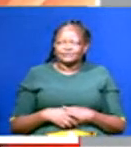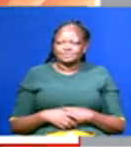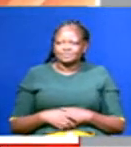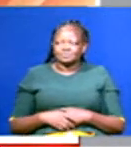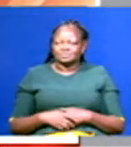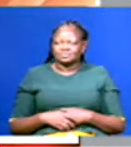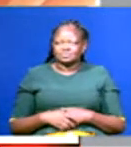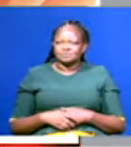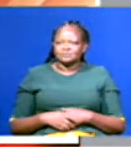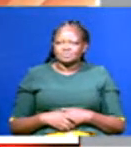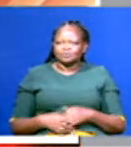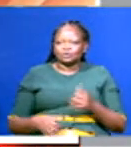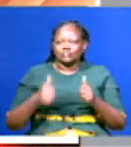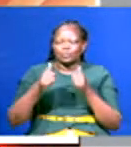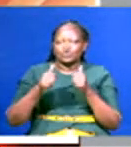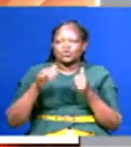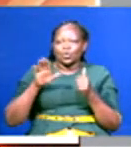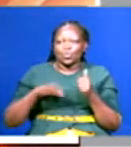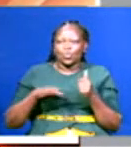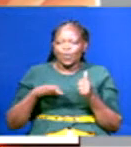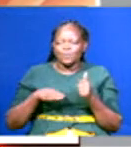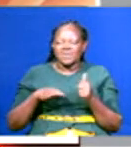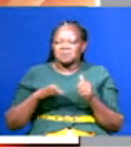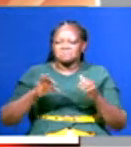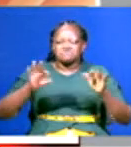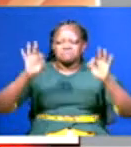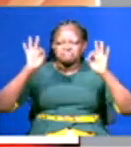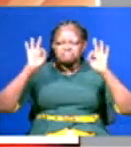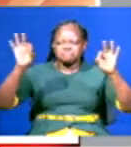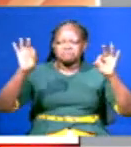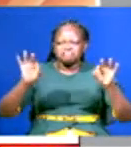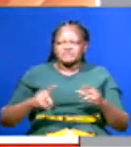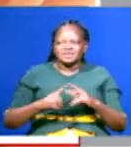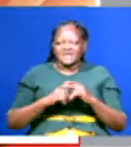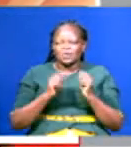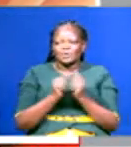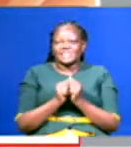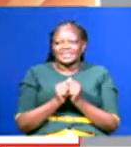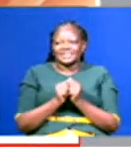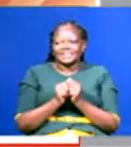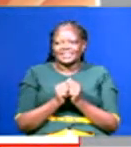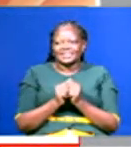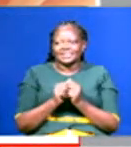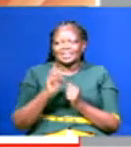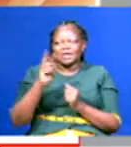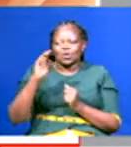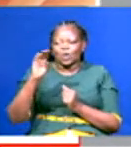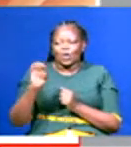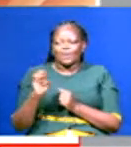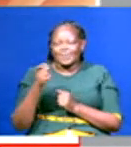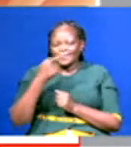Mm-hmm. Which woman stands out? Let me start with Wauma, because